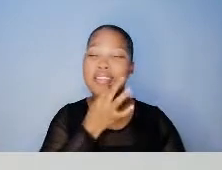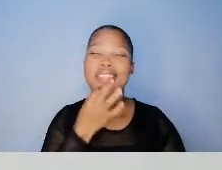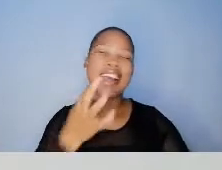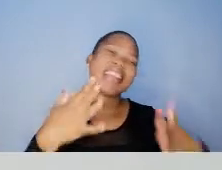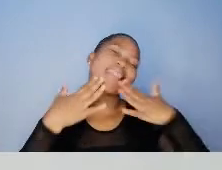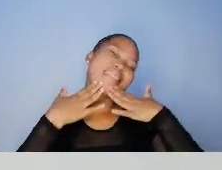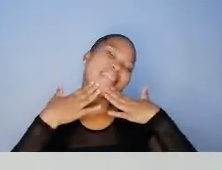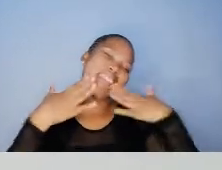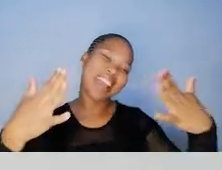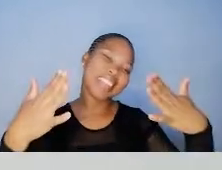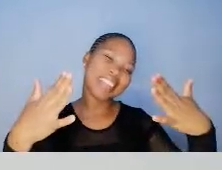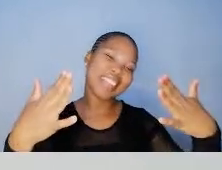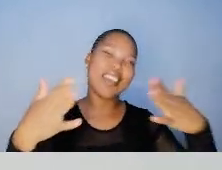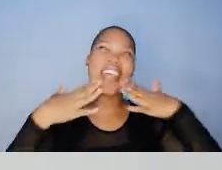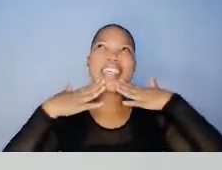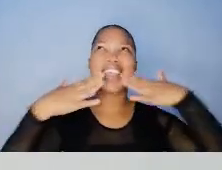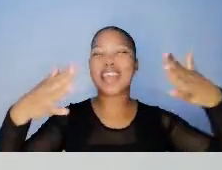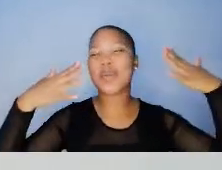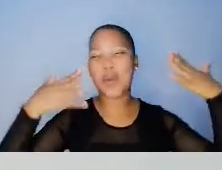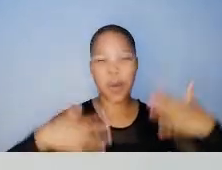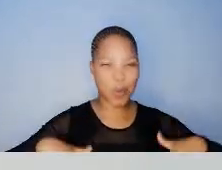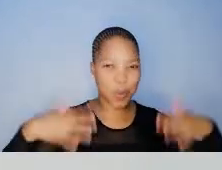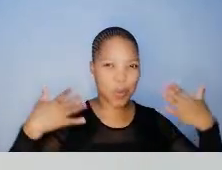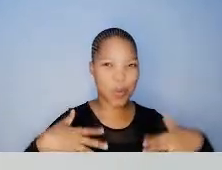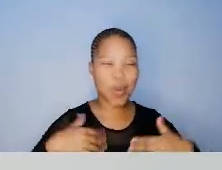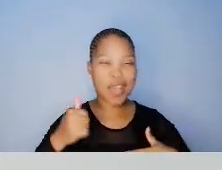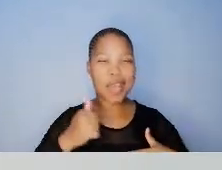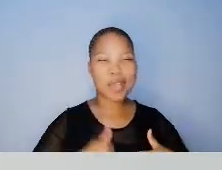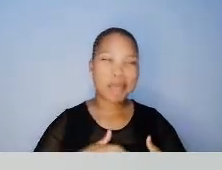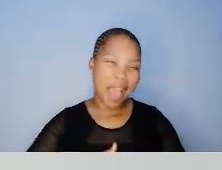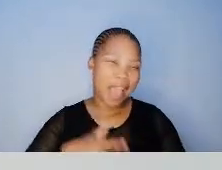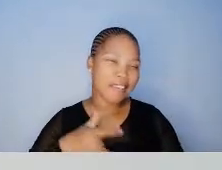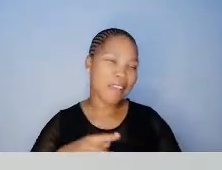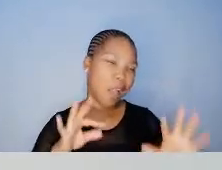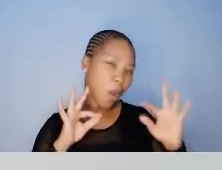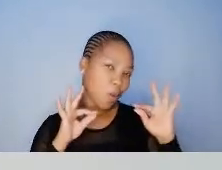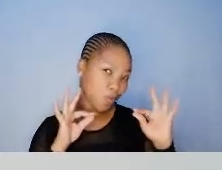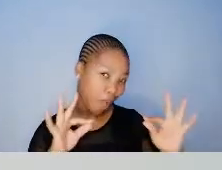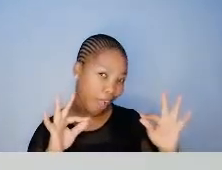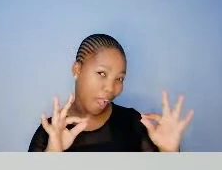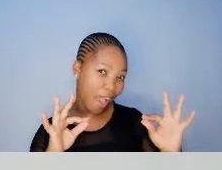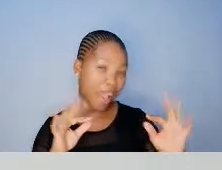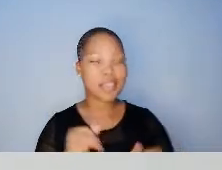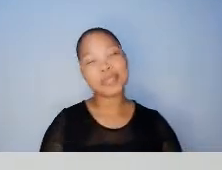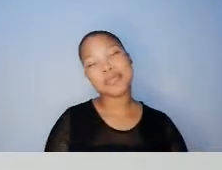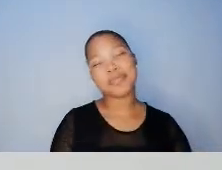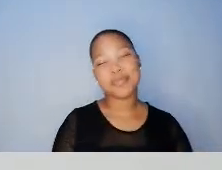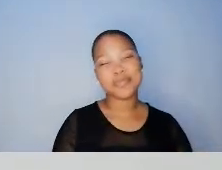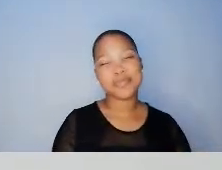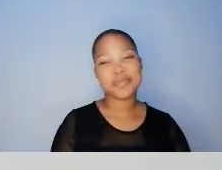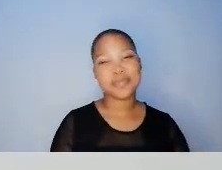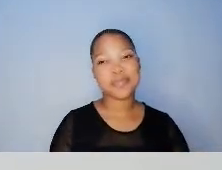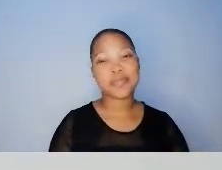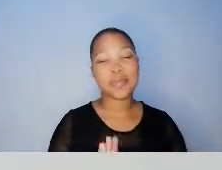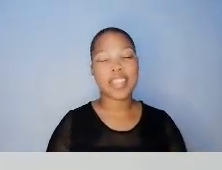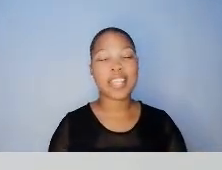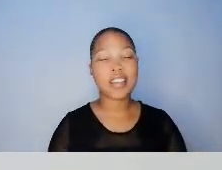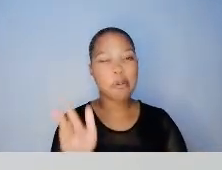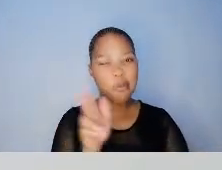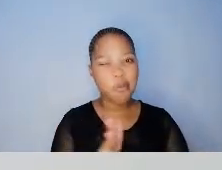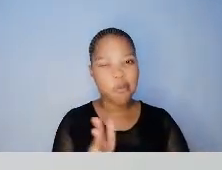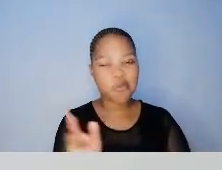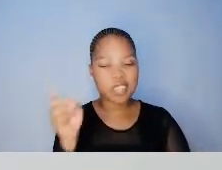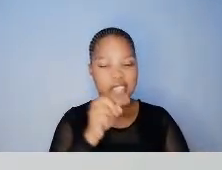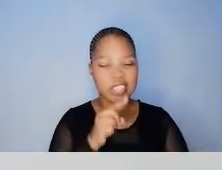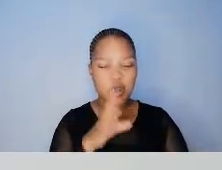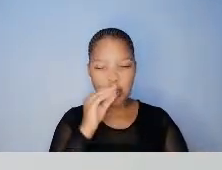say thank you so much. I mean, you guys in a good mood, child. Not now. In today's video,